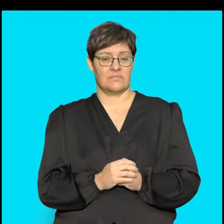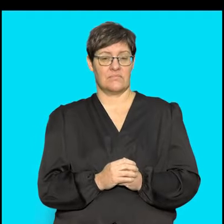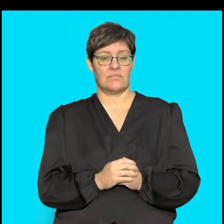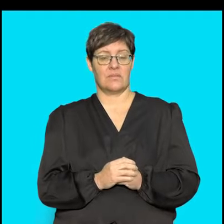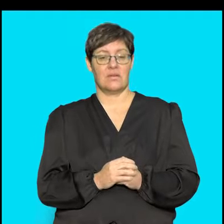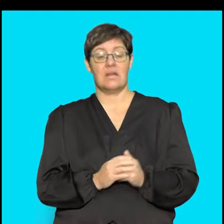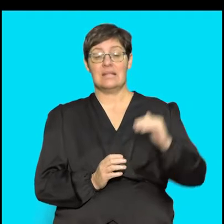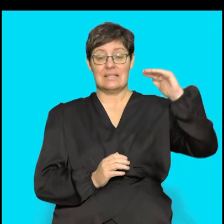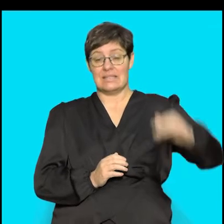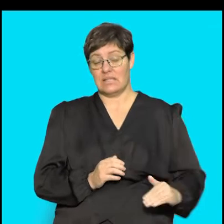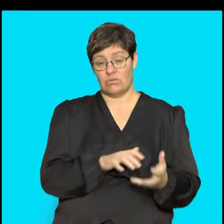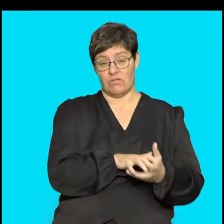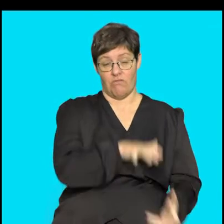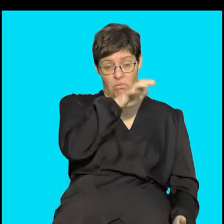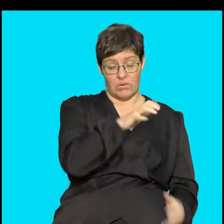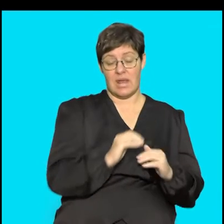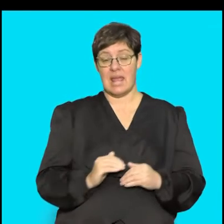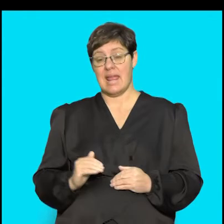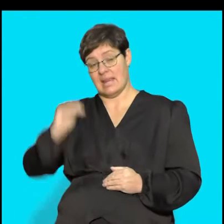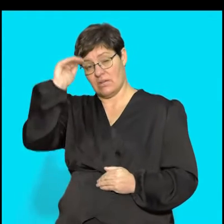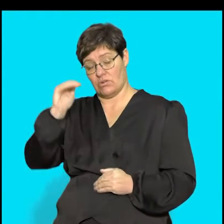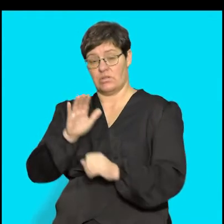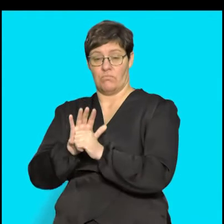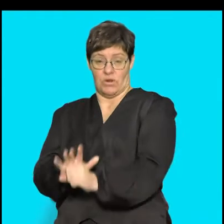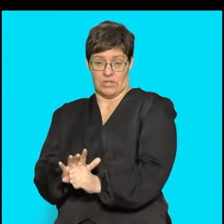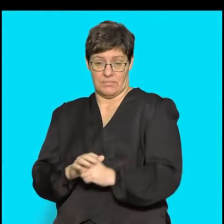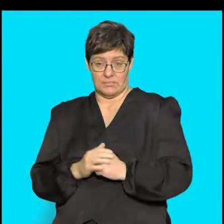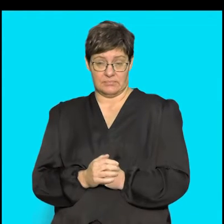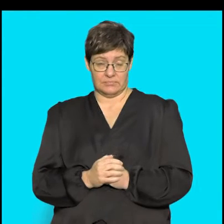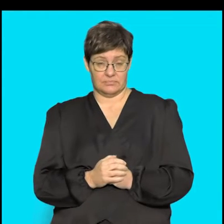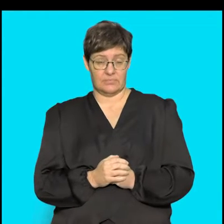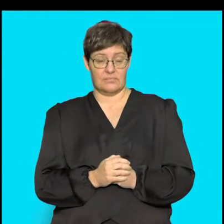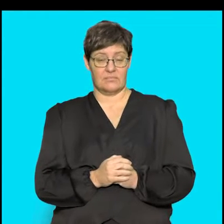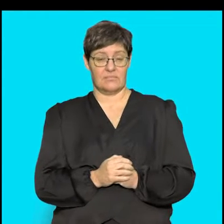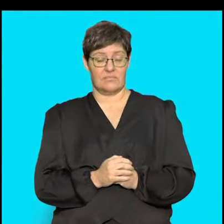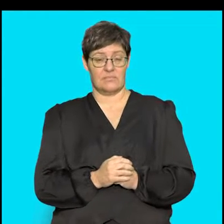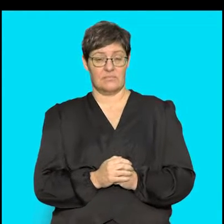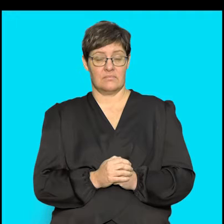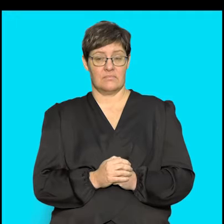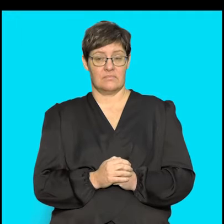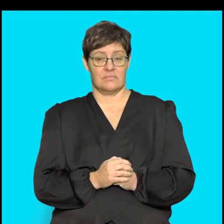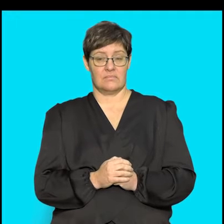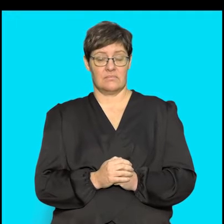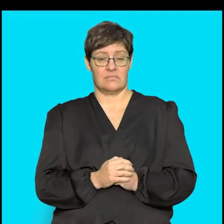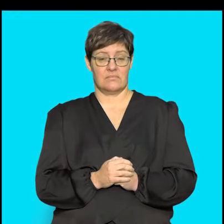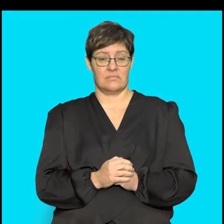Right, a decrease in volume will increase the pressure. That is,